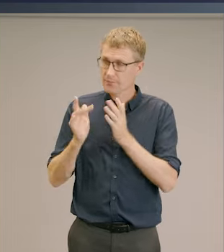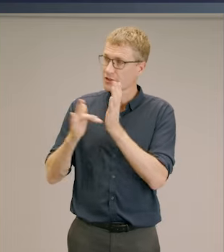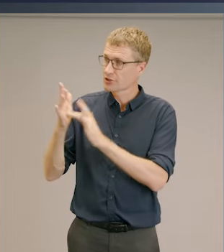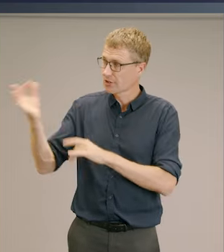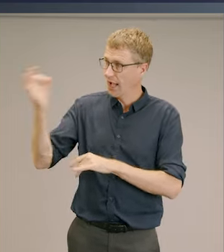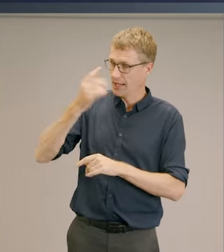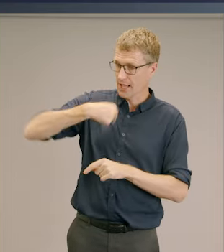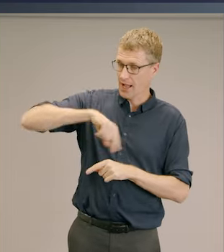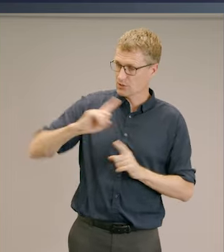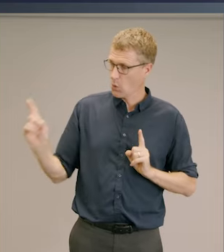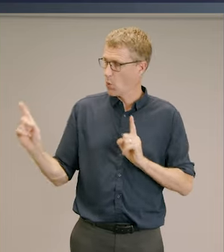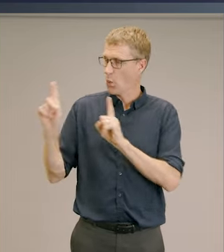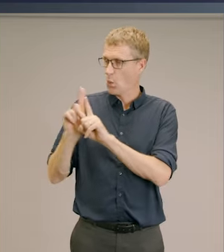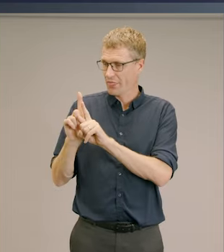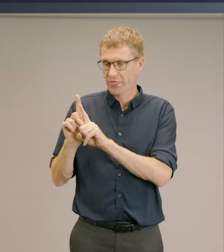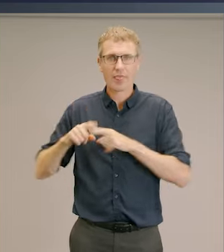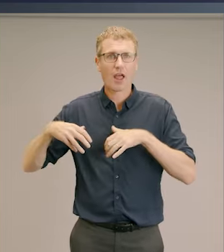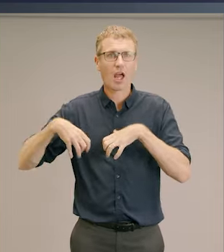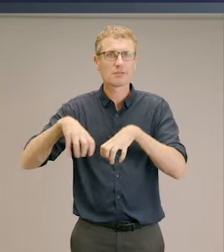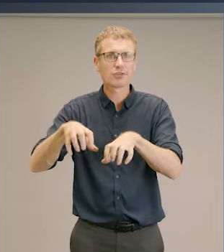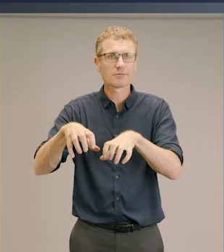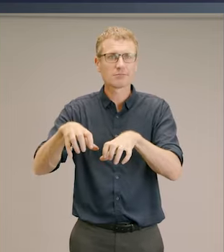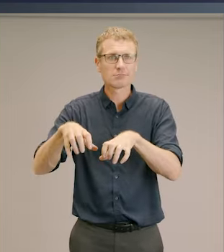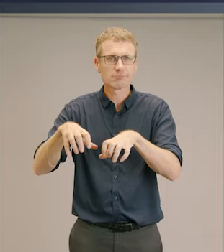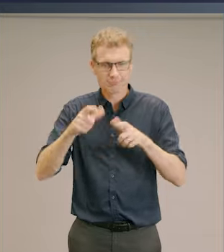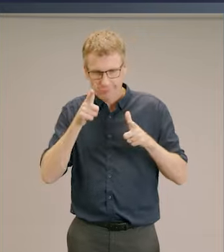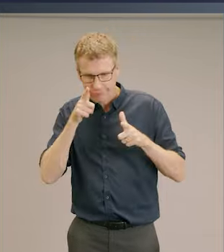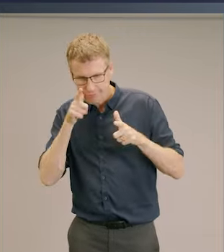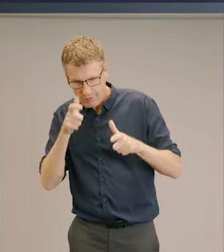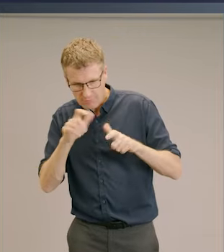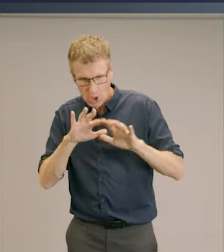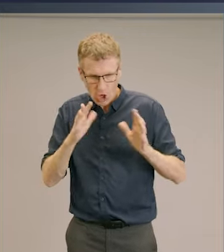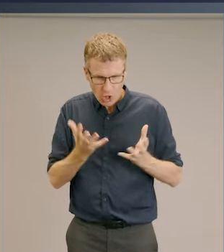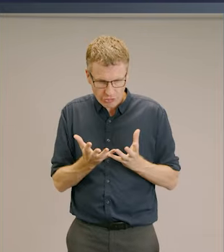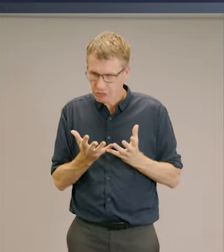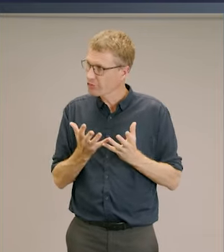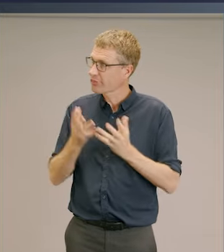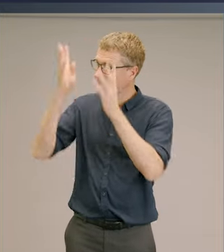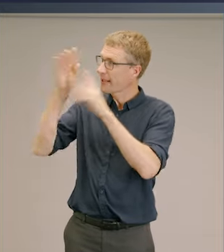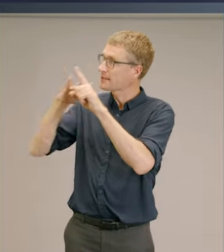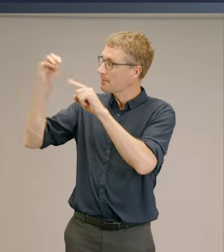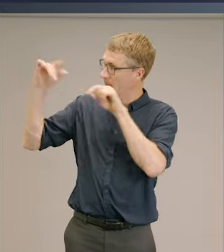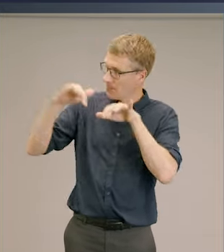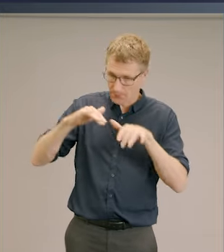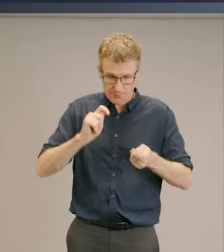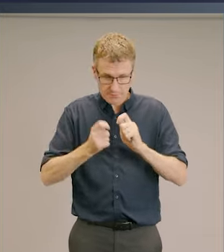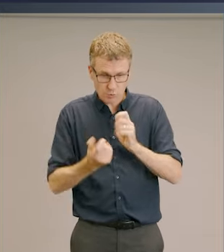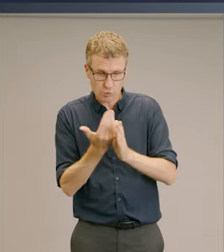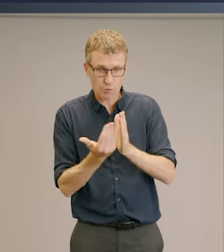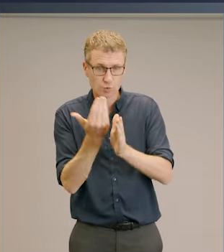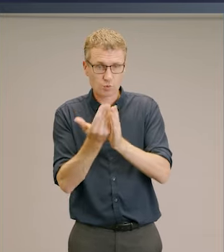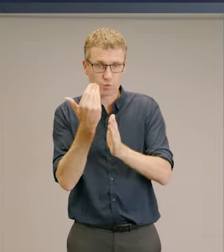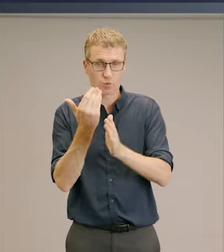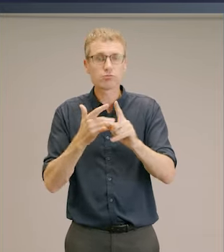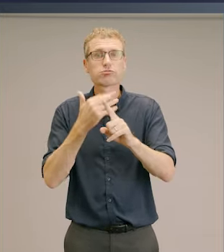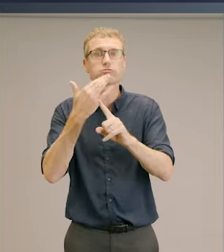invites us to co-mission with him, to steward a new kind of earth, which one day we'll see in all its